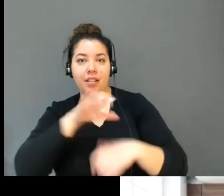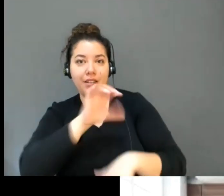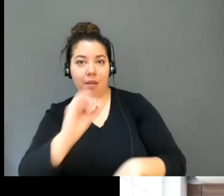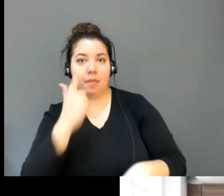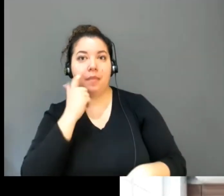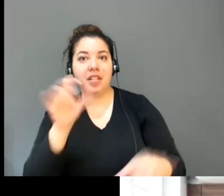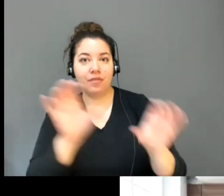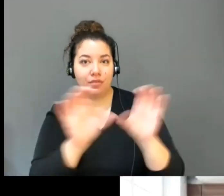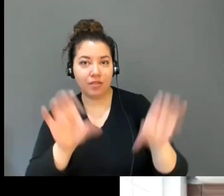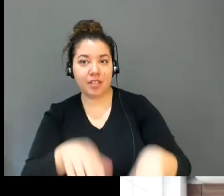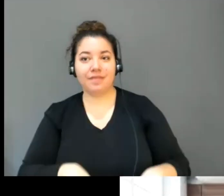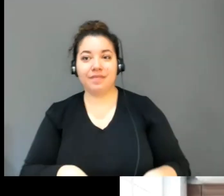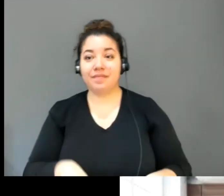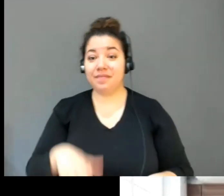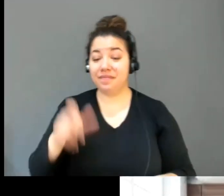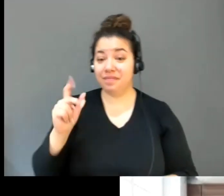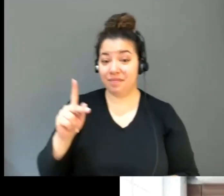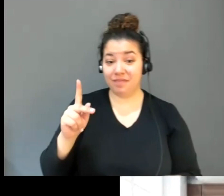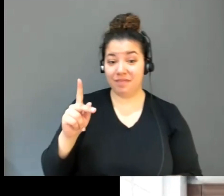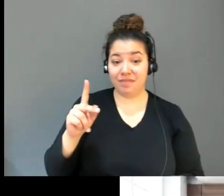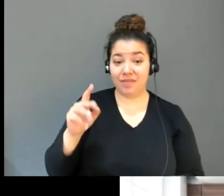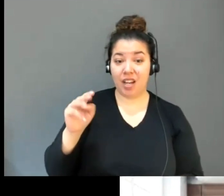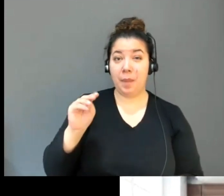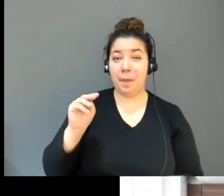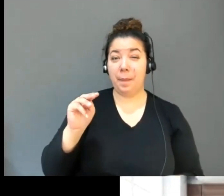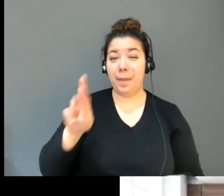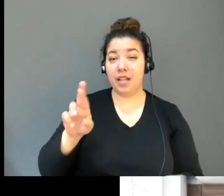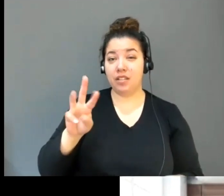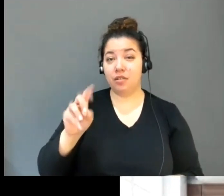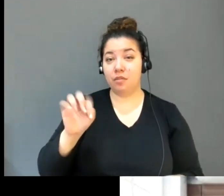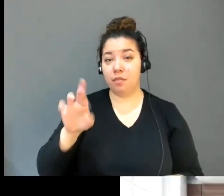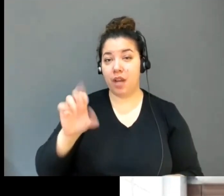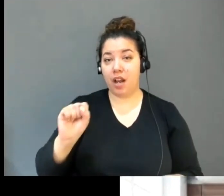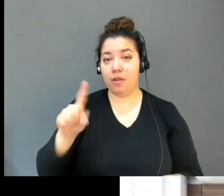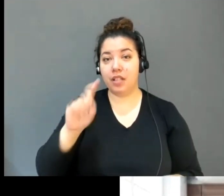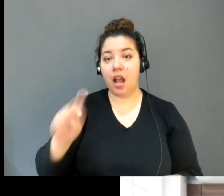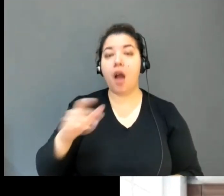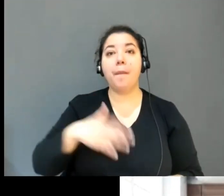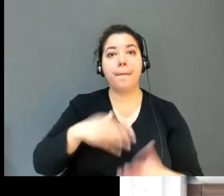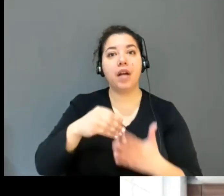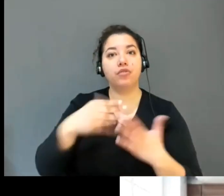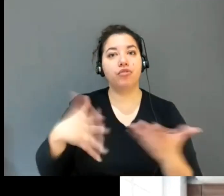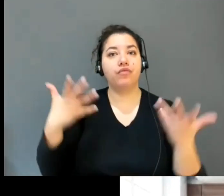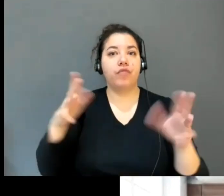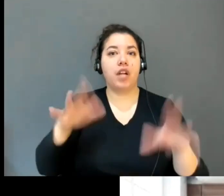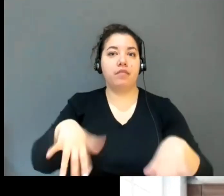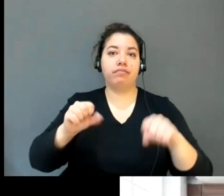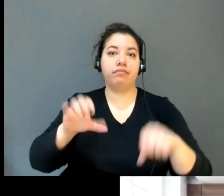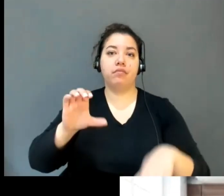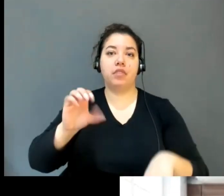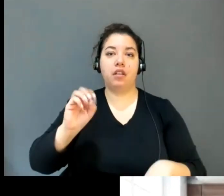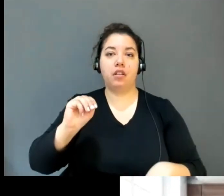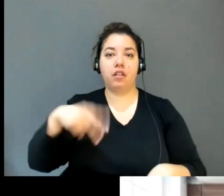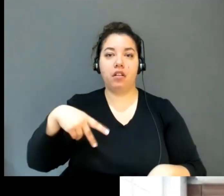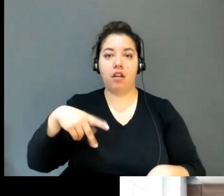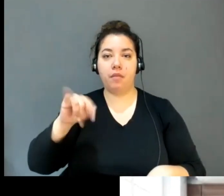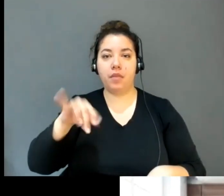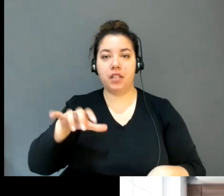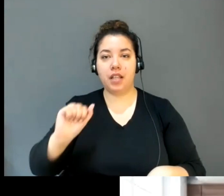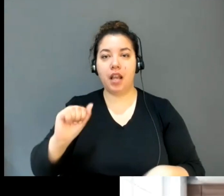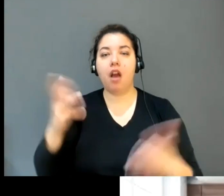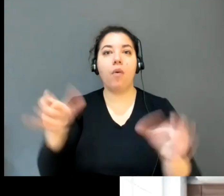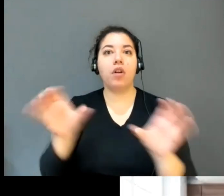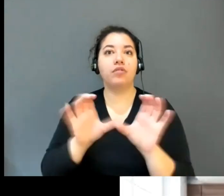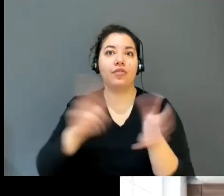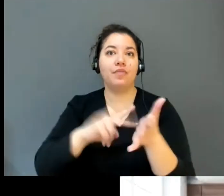Mr. Bowers, if you're still with us, he asked a question about, he said, my students take the CompTIA exam, and what would that certification mean to you?